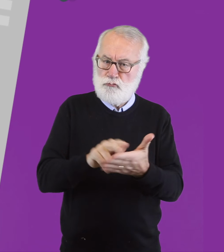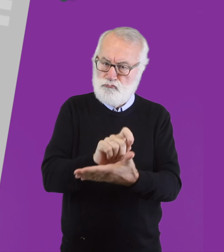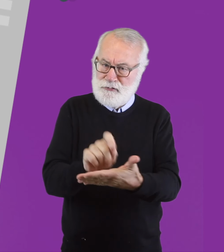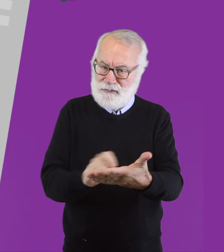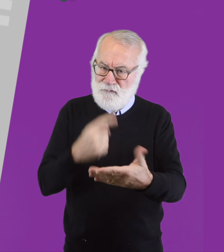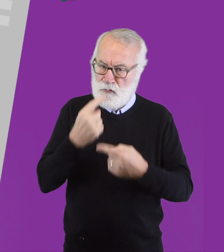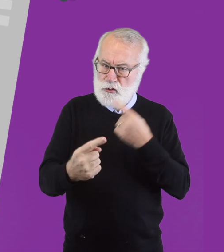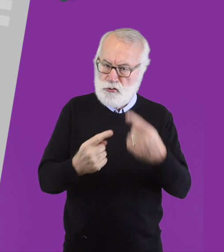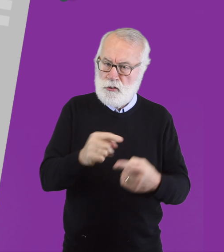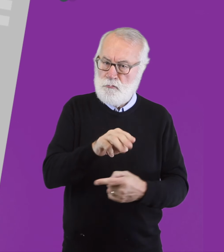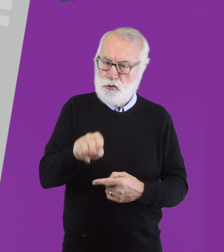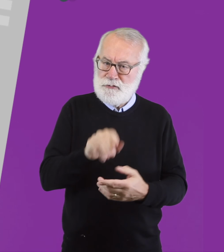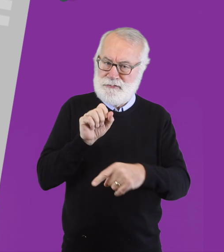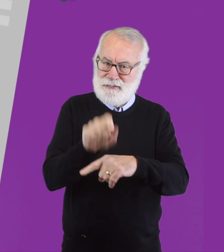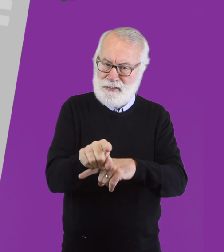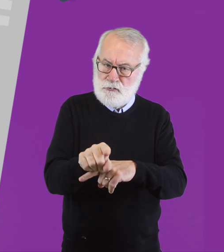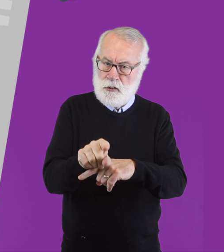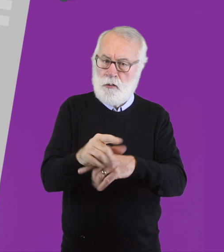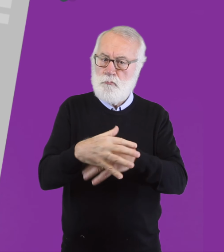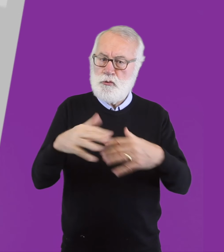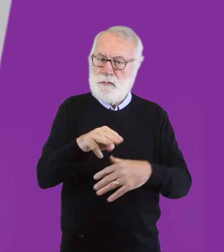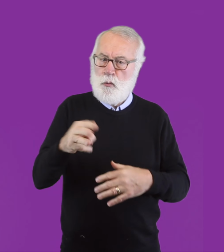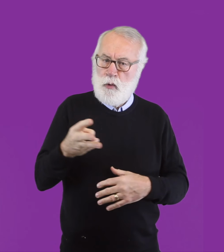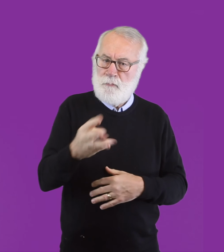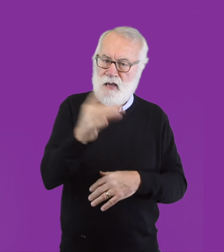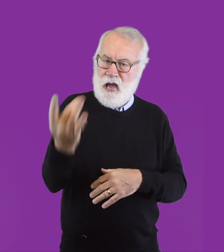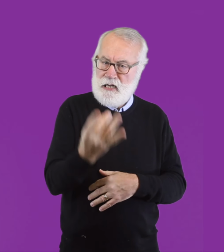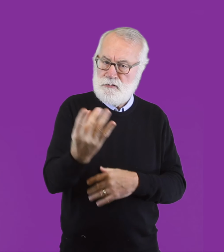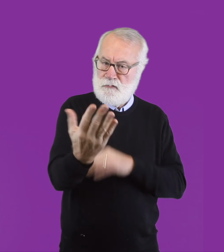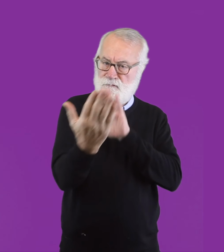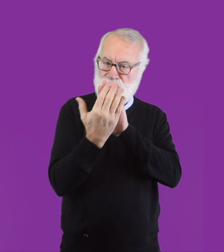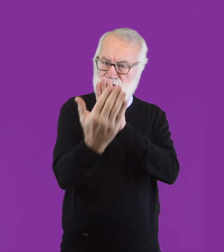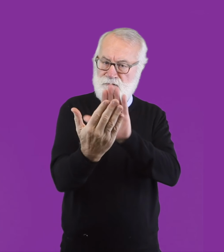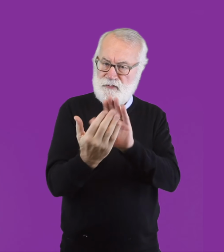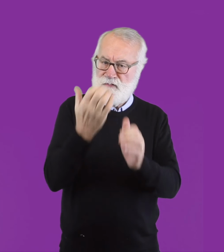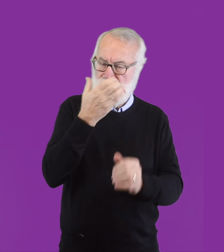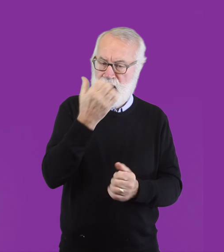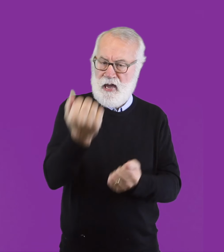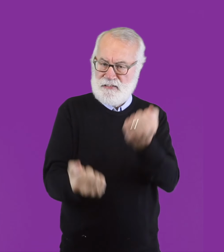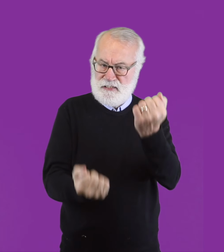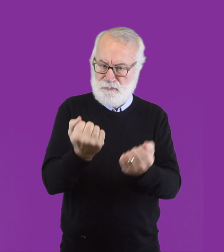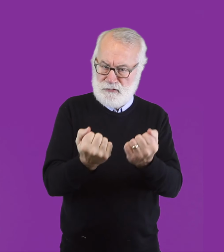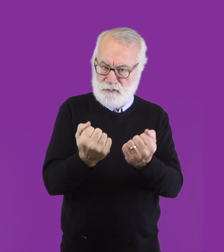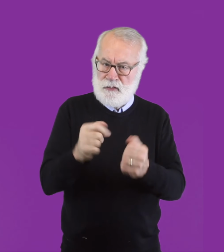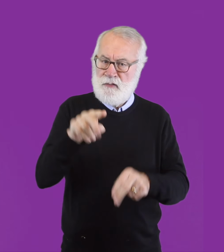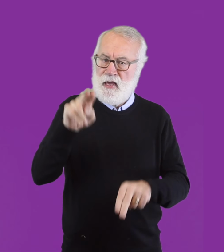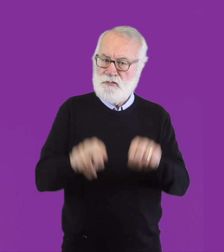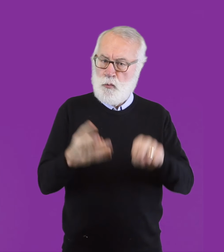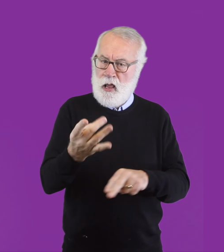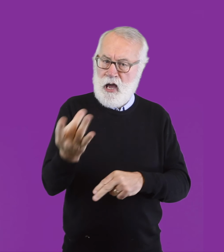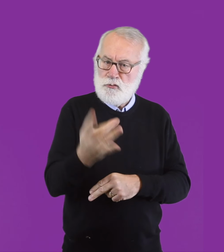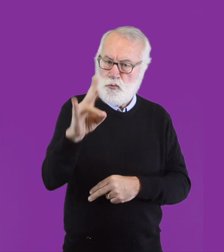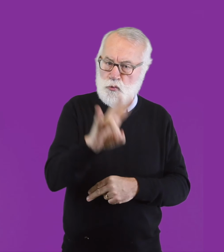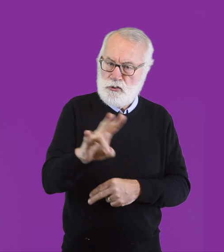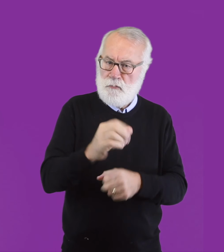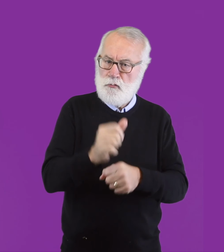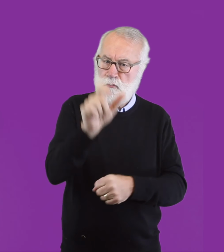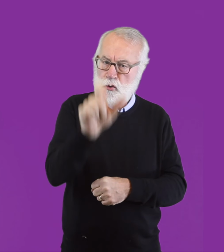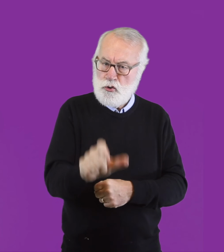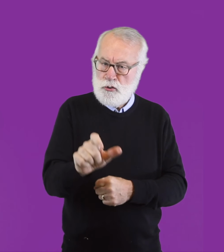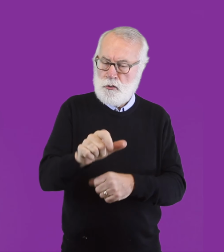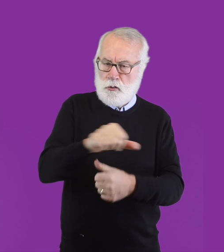completed by using just the written information a person sends in, but most people will be invited to a face-to-face assessment. The